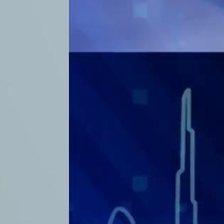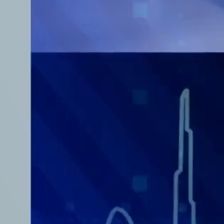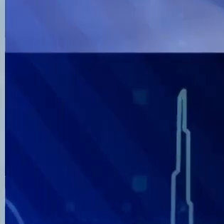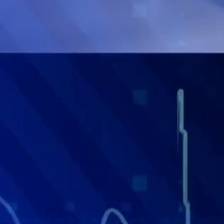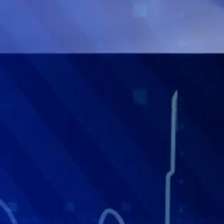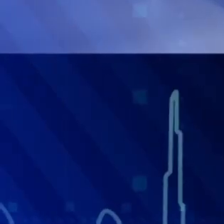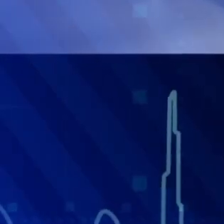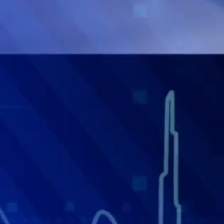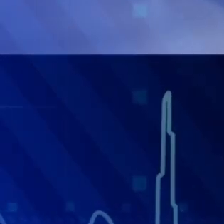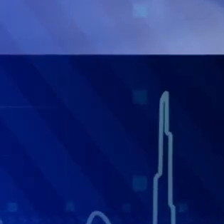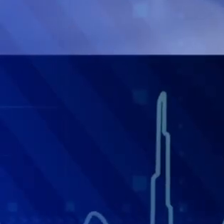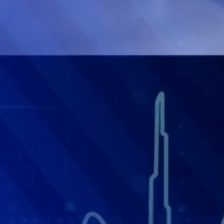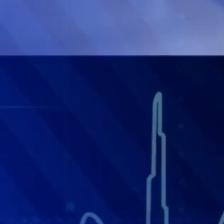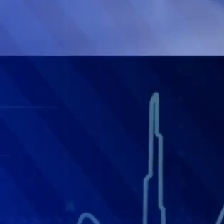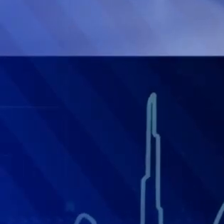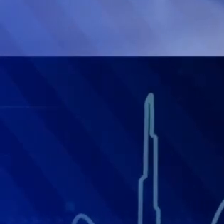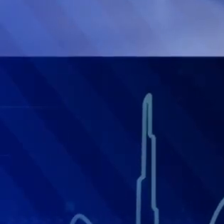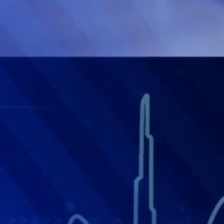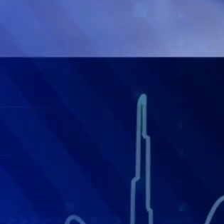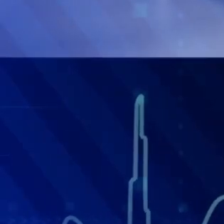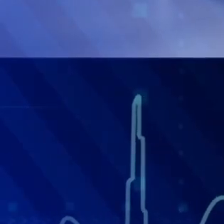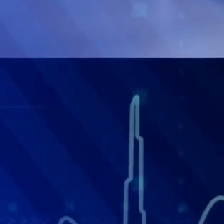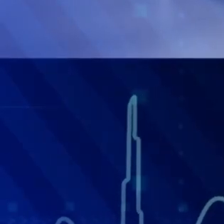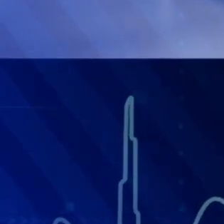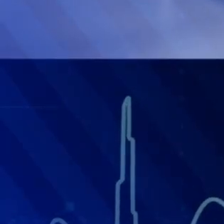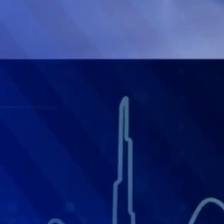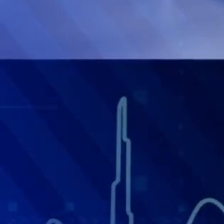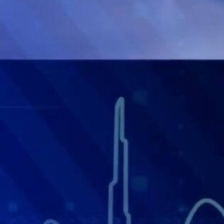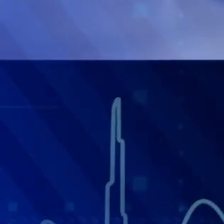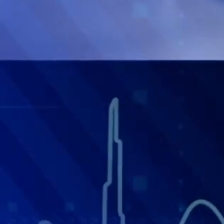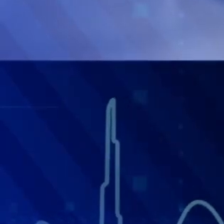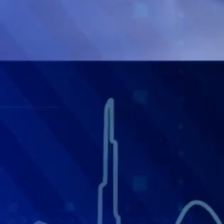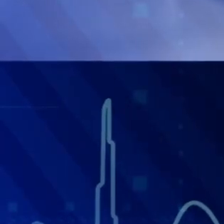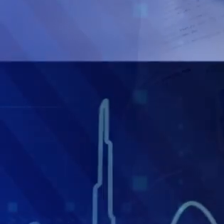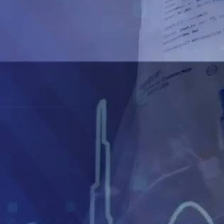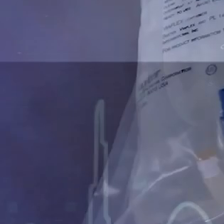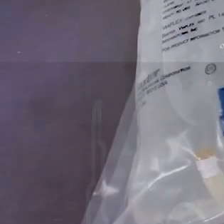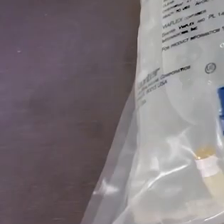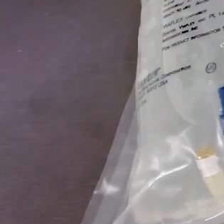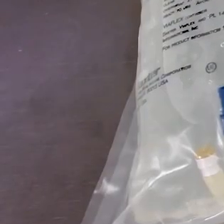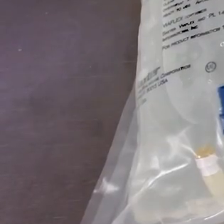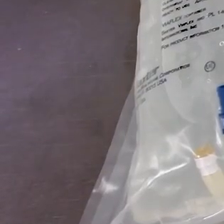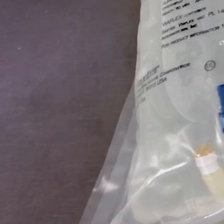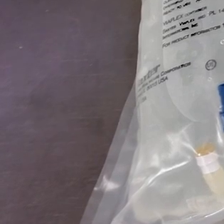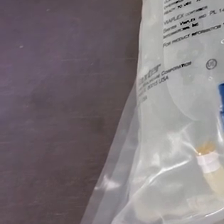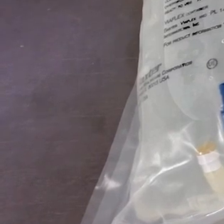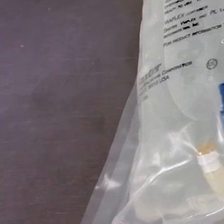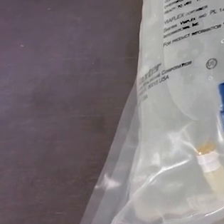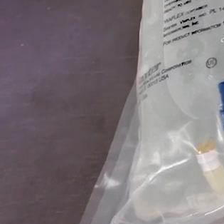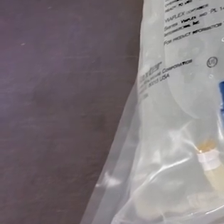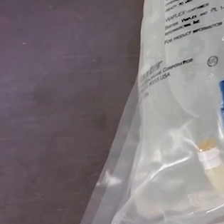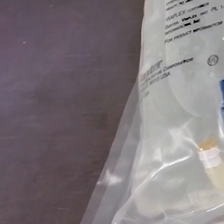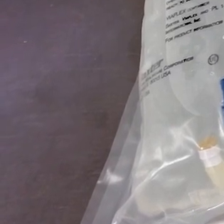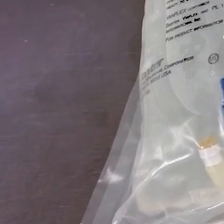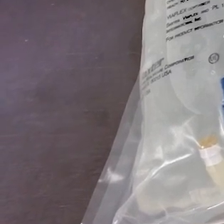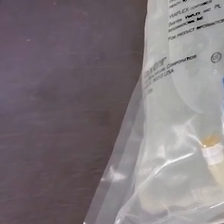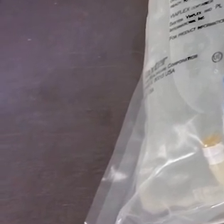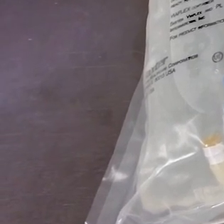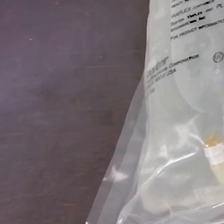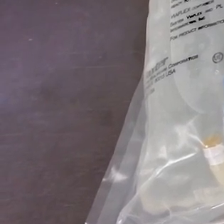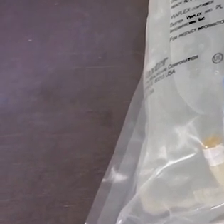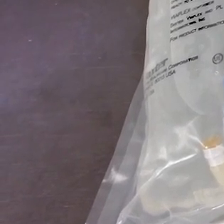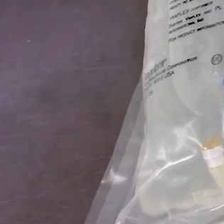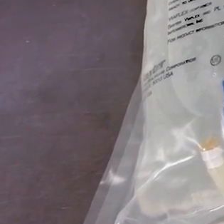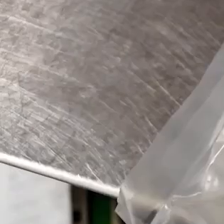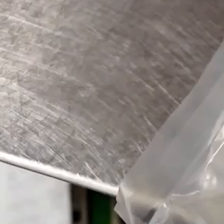morning rounds today. Some important developments around Hurricane Helene. We've all been watching new reports about